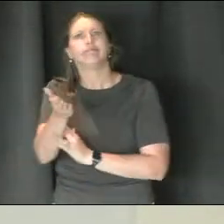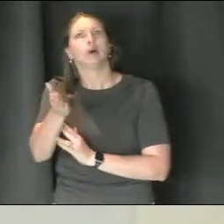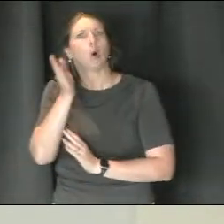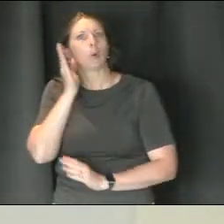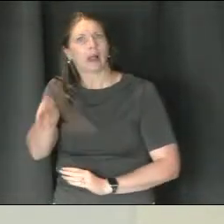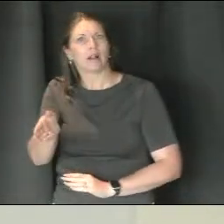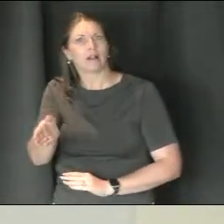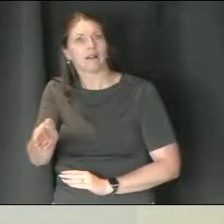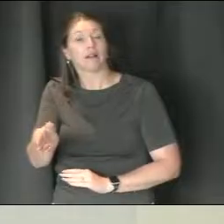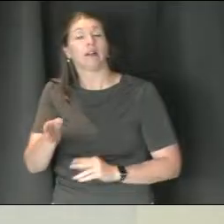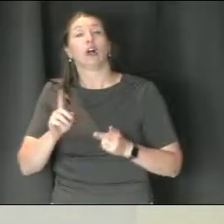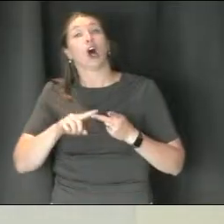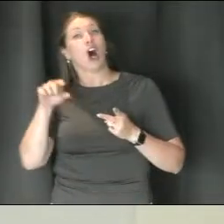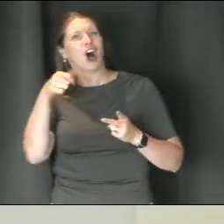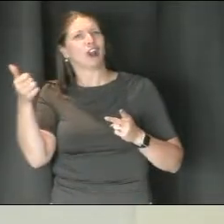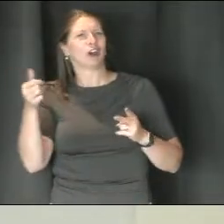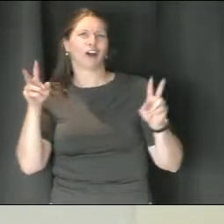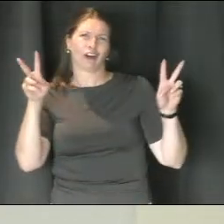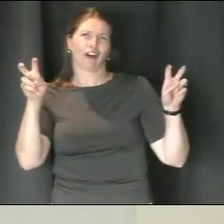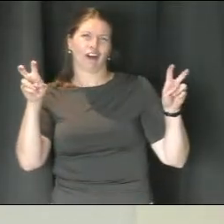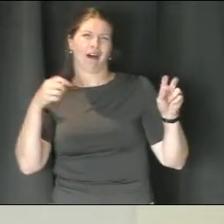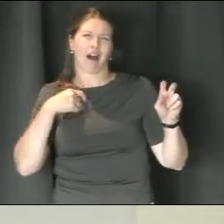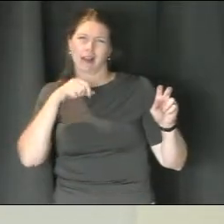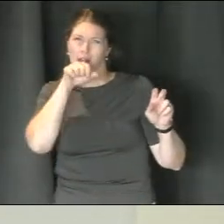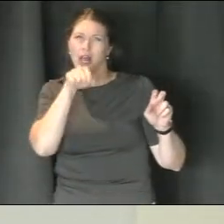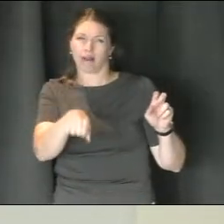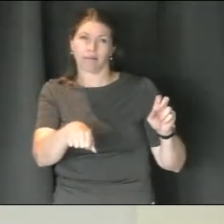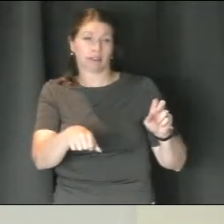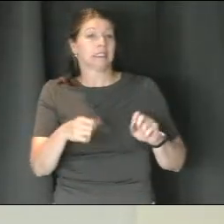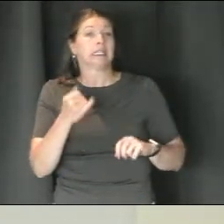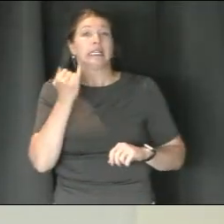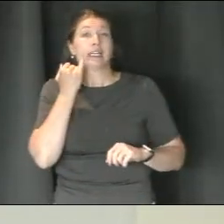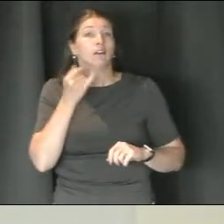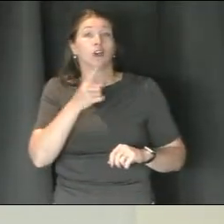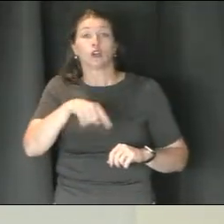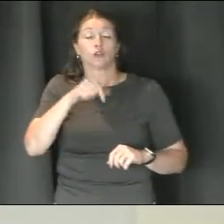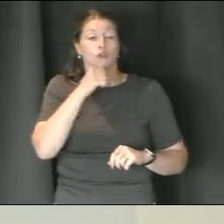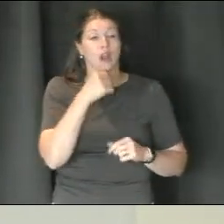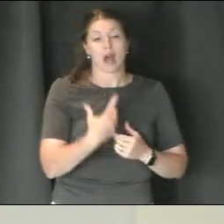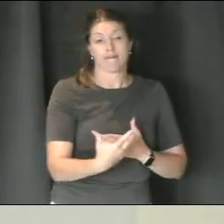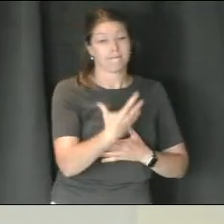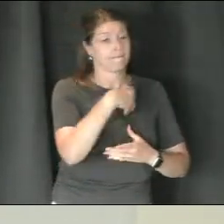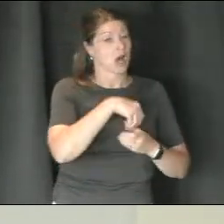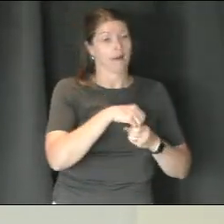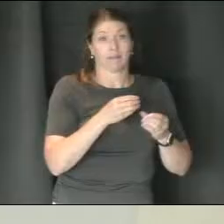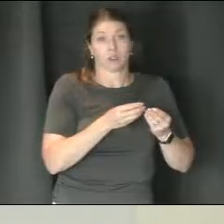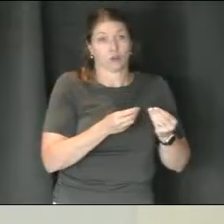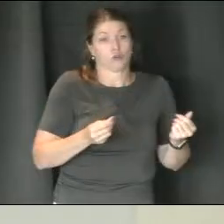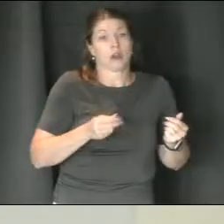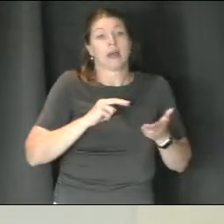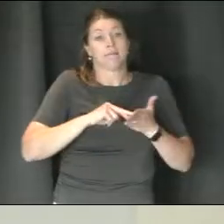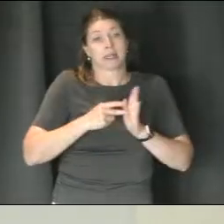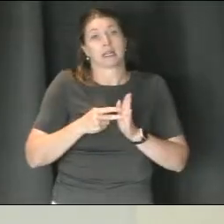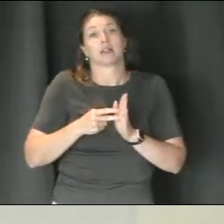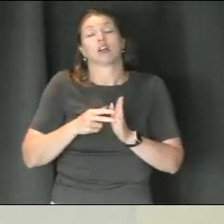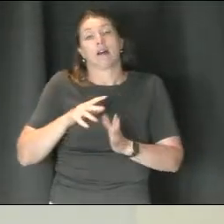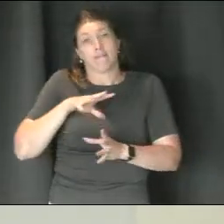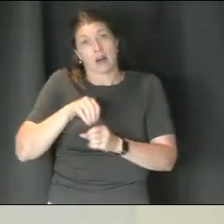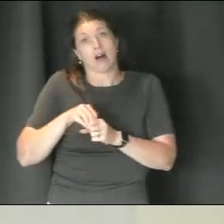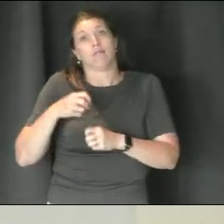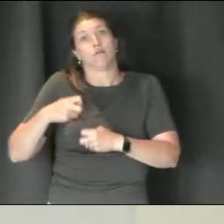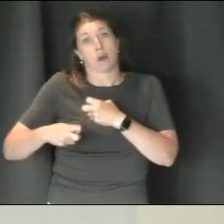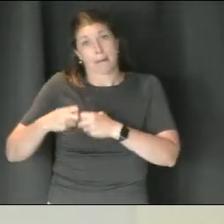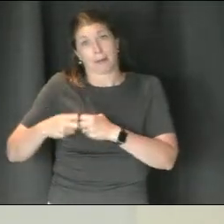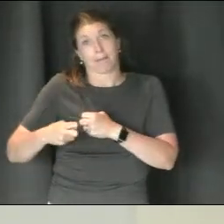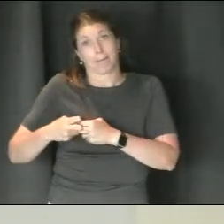one that I have lived with over the years is, if you are not part of the solution, you're part of the problem. I find